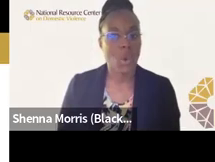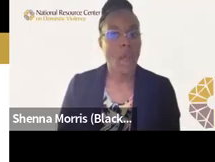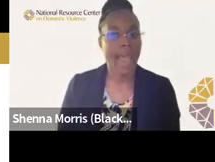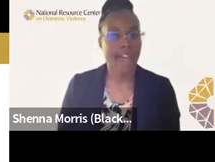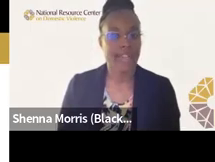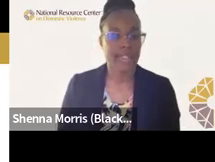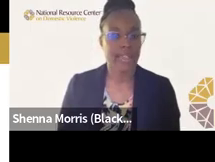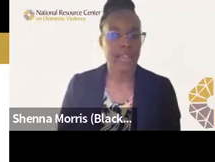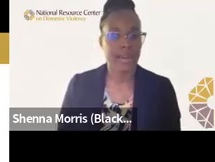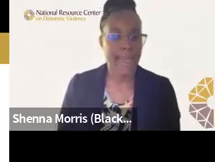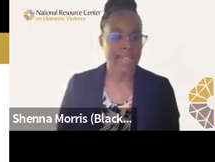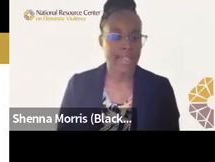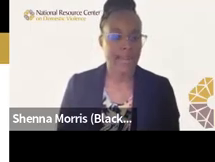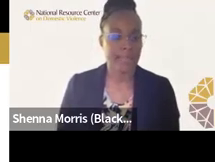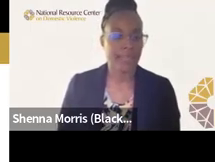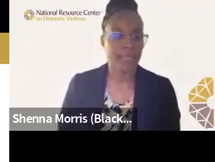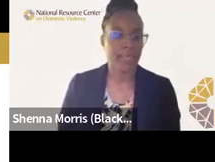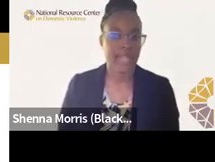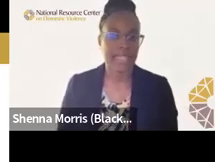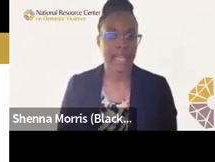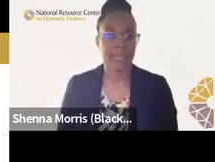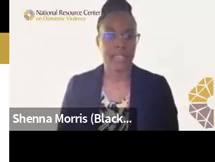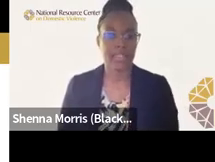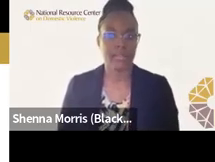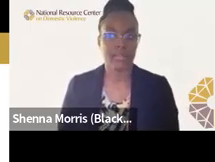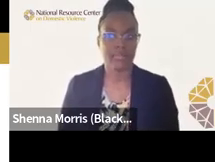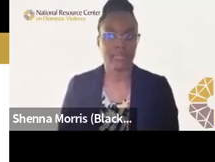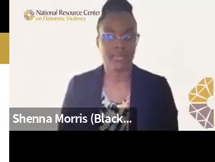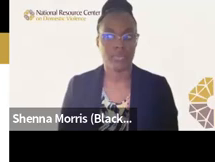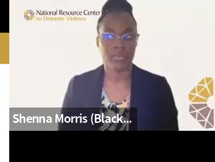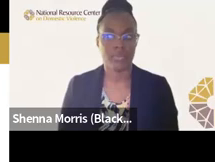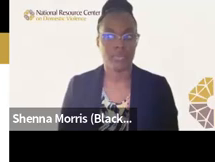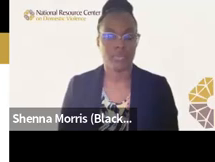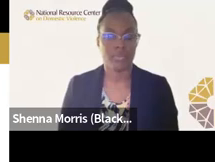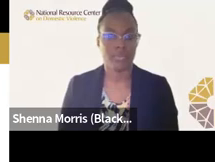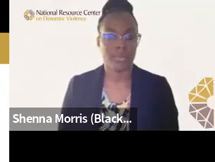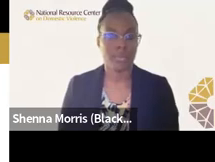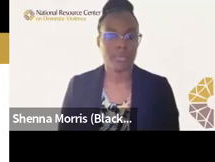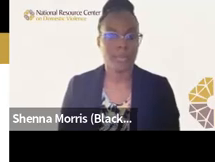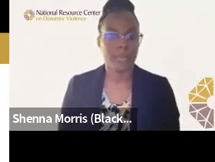and local advocacy capacity. Next slide, please.